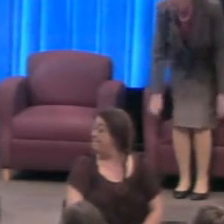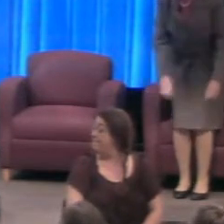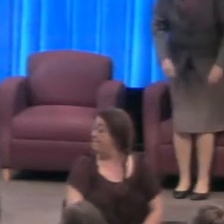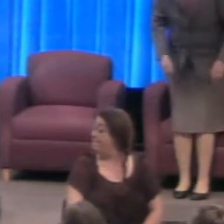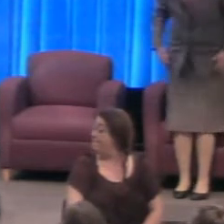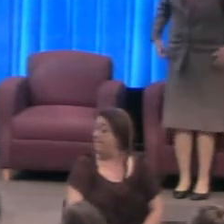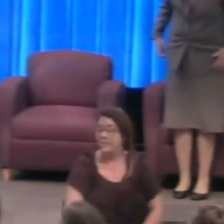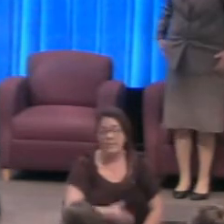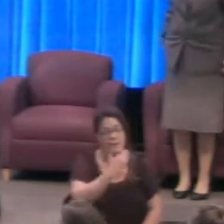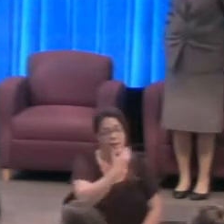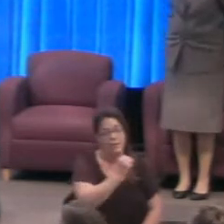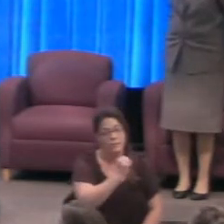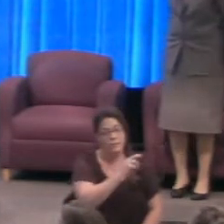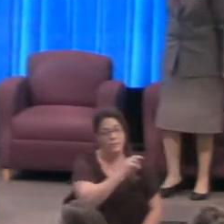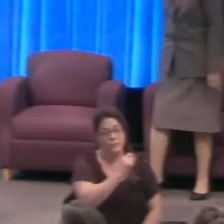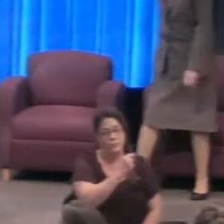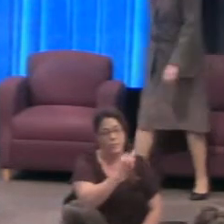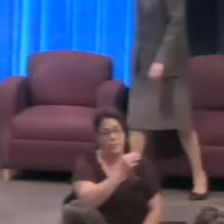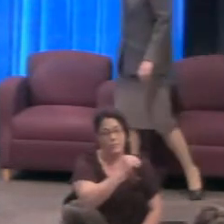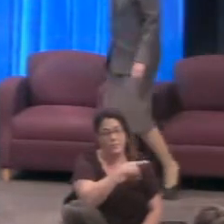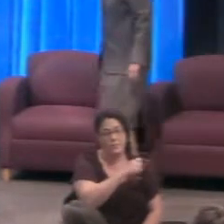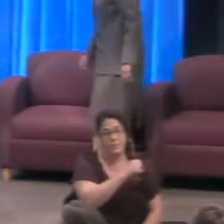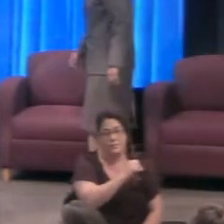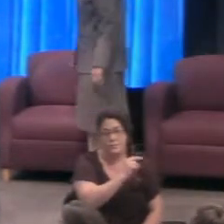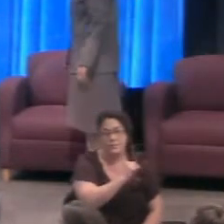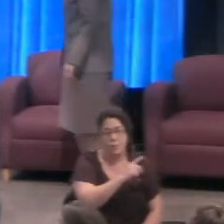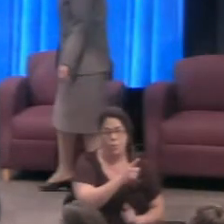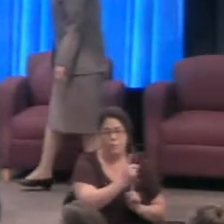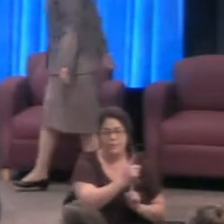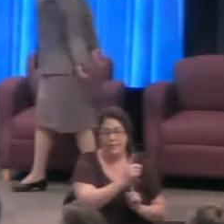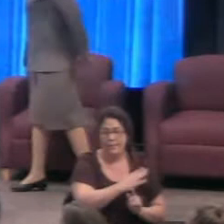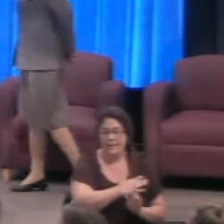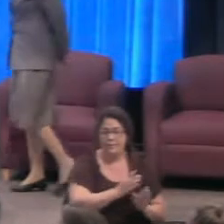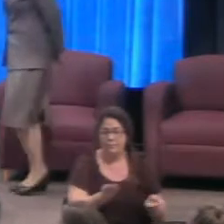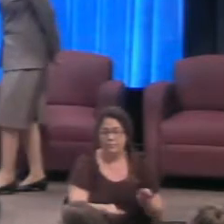Thank you, Mr. Thompson. 1 second, please.